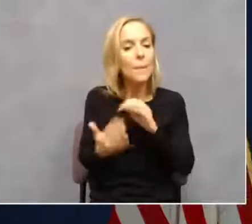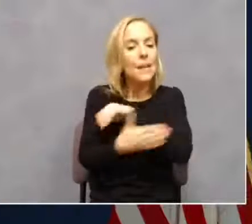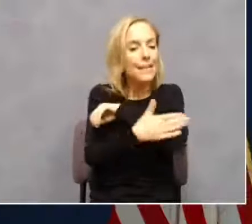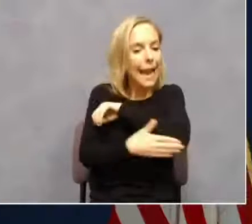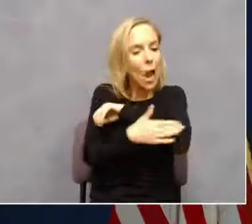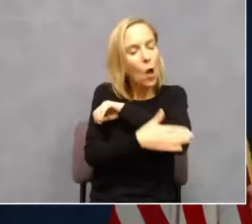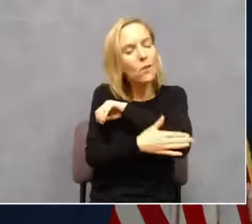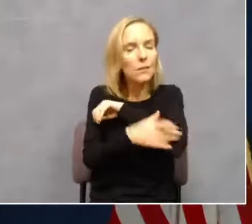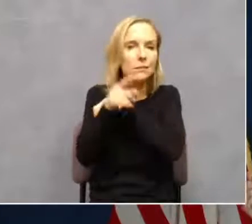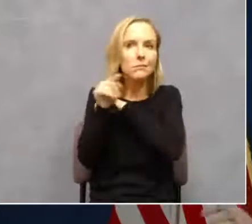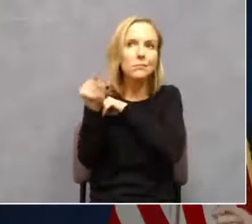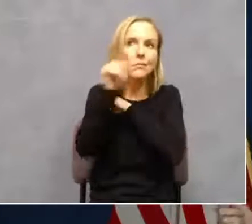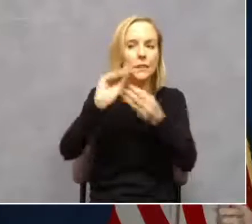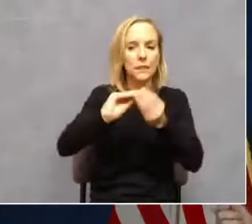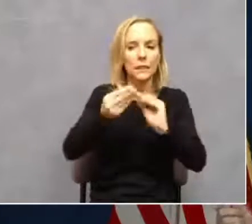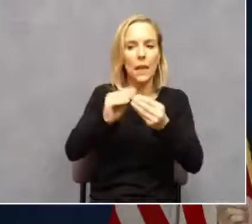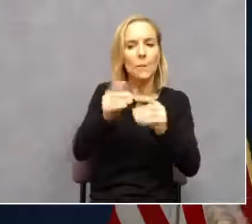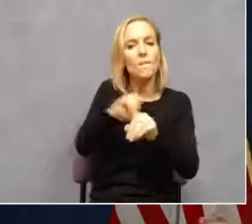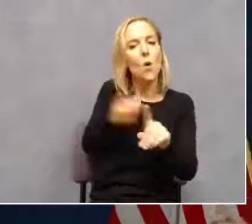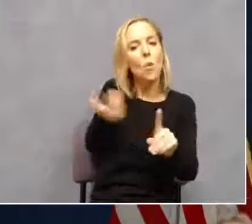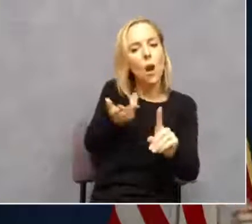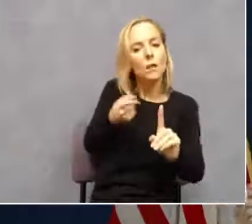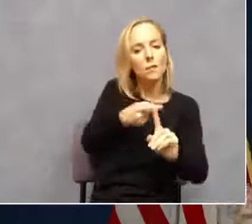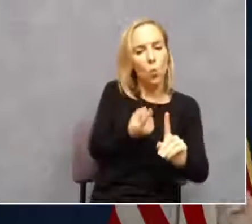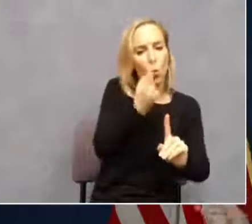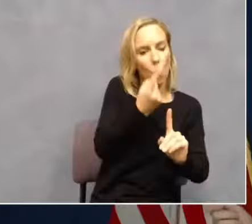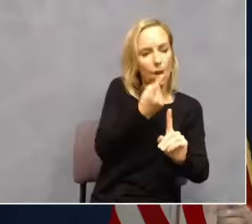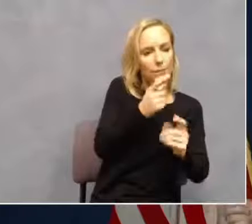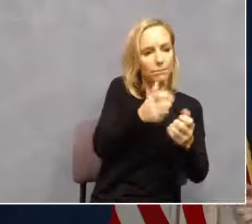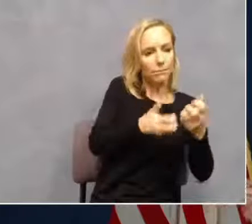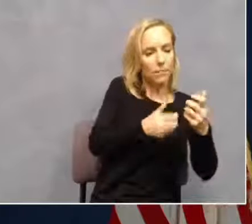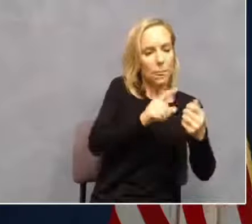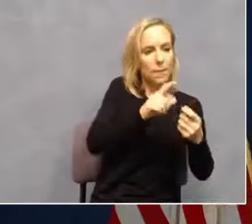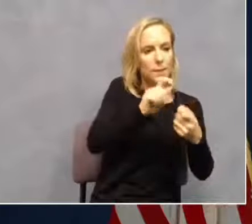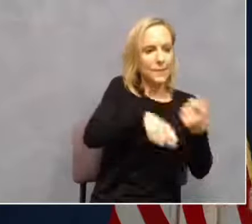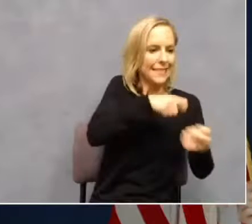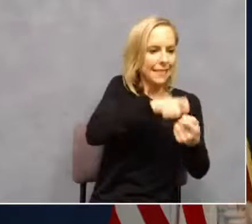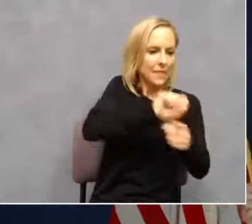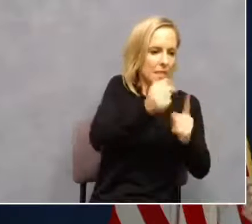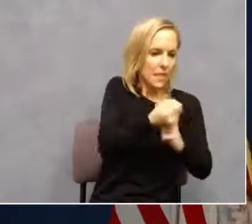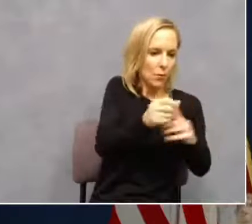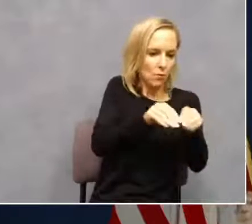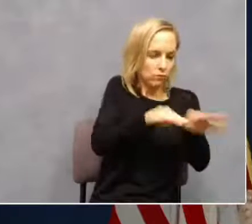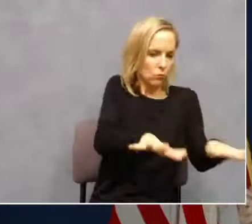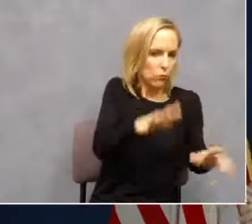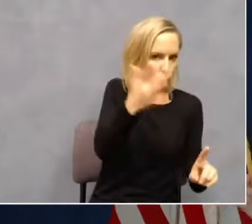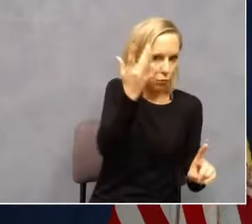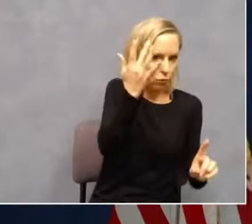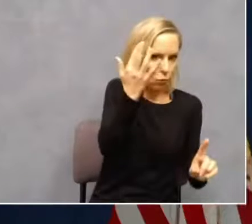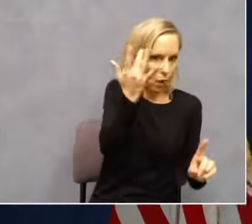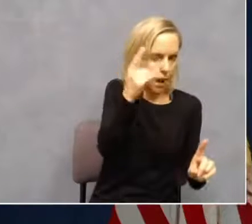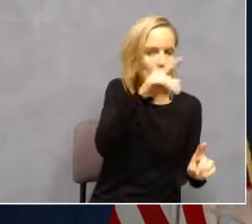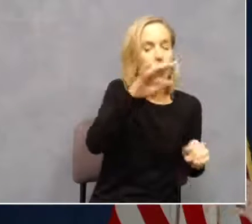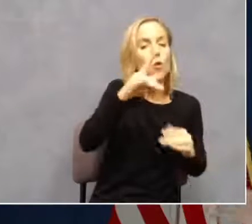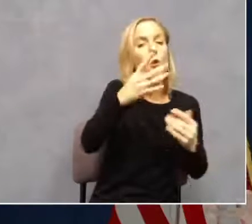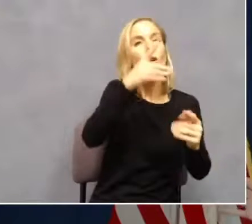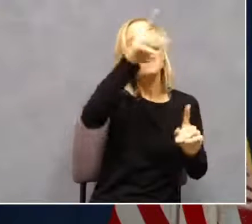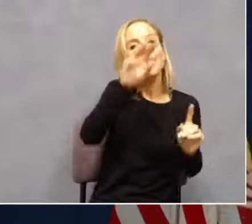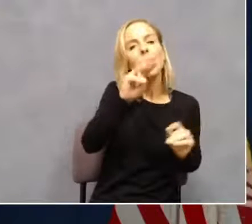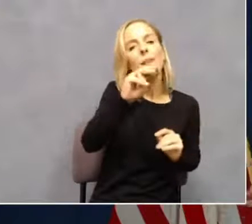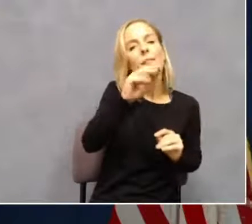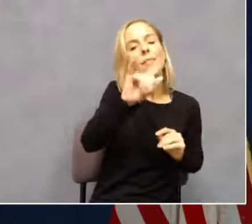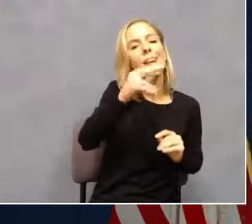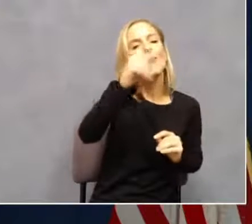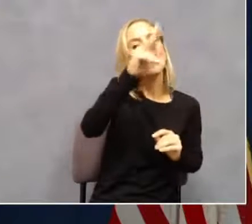of the numbers stem from one major outbreak. Elliott County certainly is the prison there, but we shouldn't